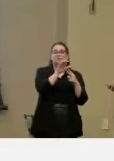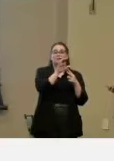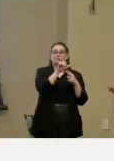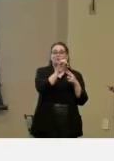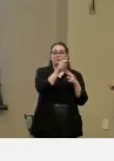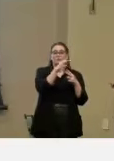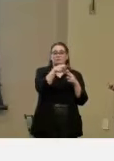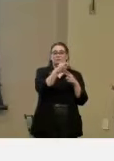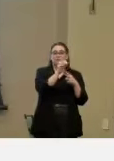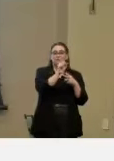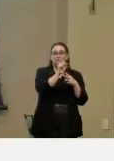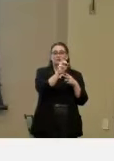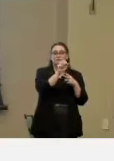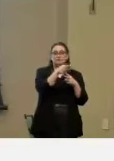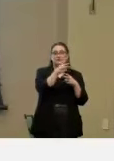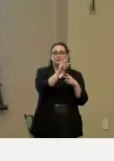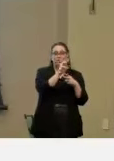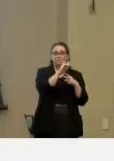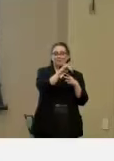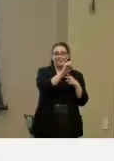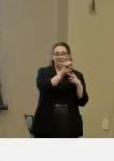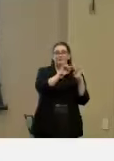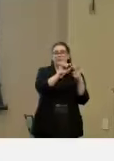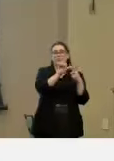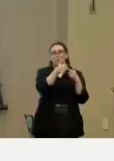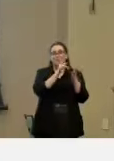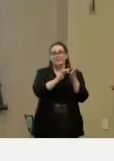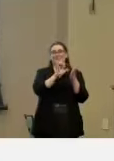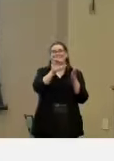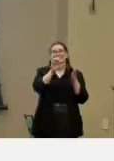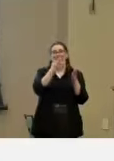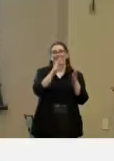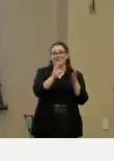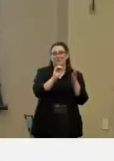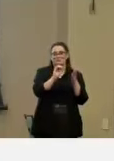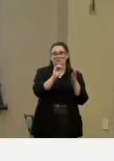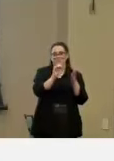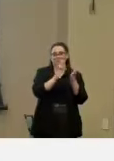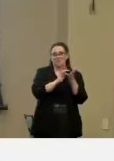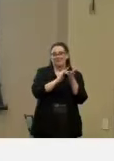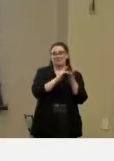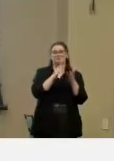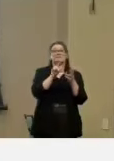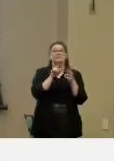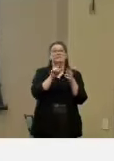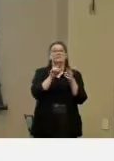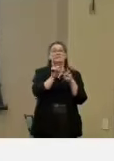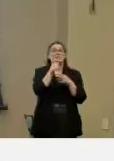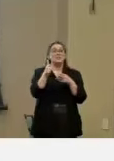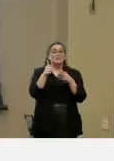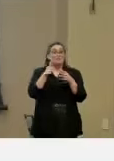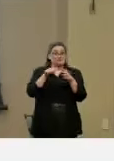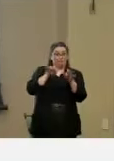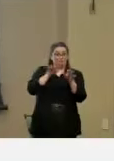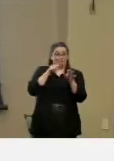cyclophosphamide or bendamustine. These are two chemo agents. Another thing that differentiates us is that we give